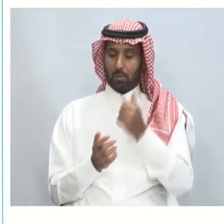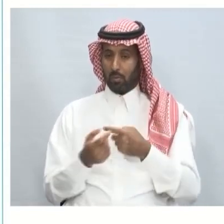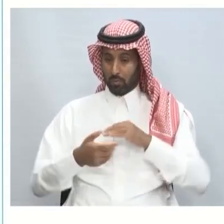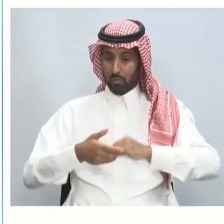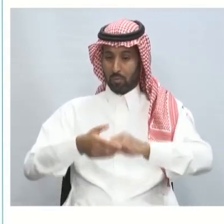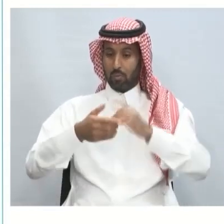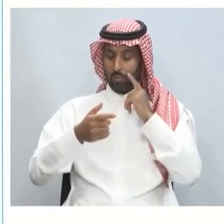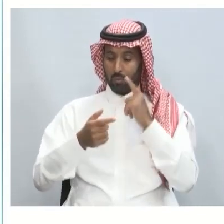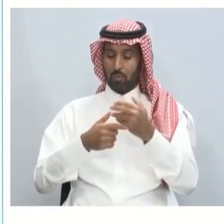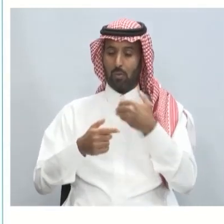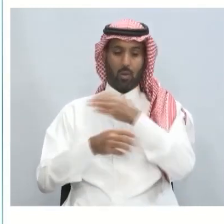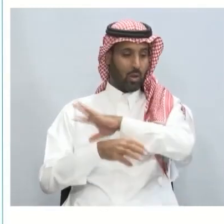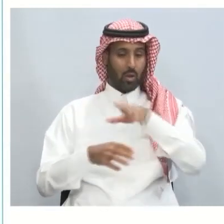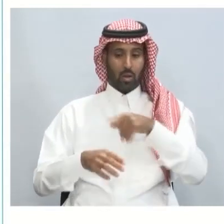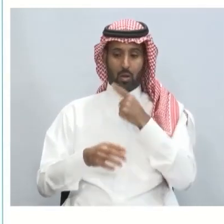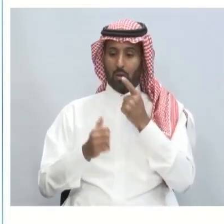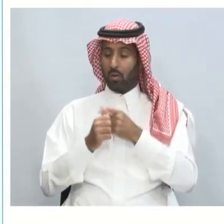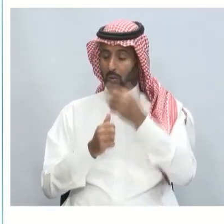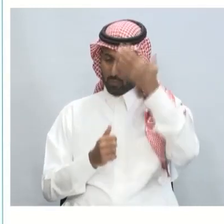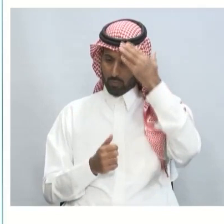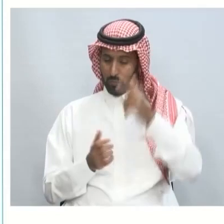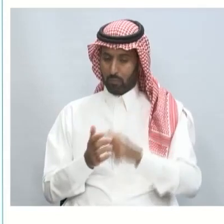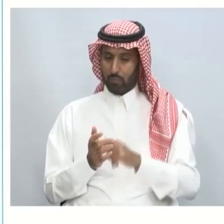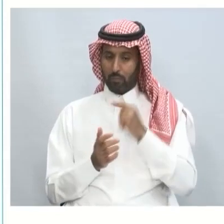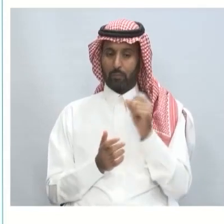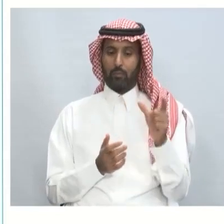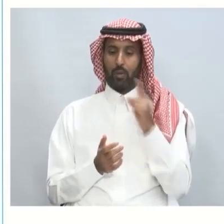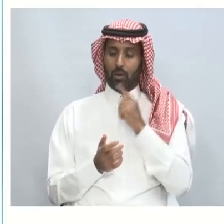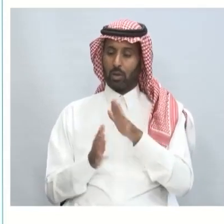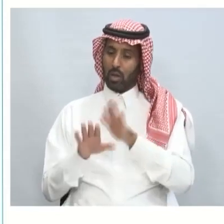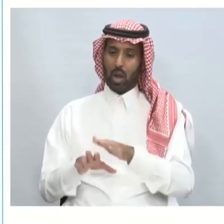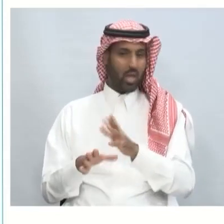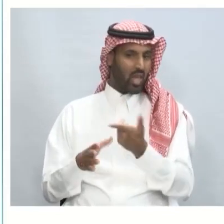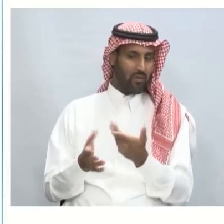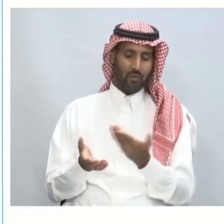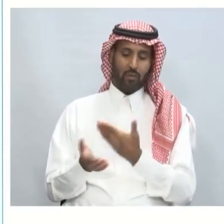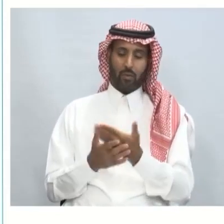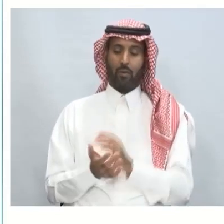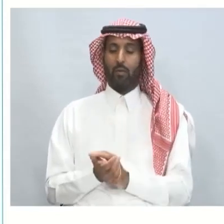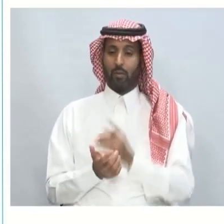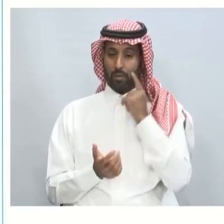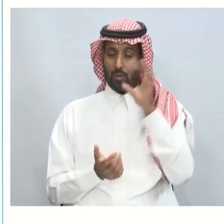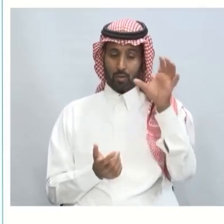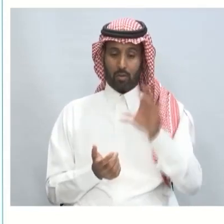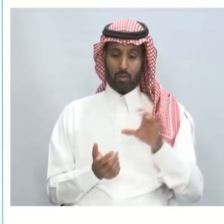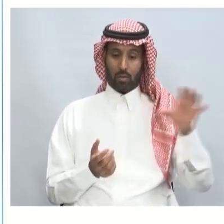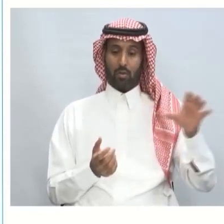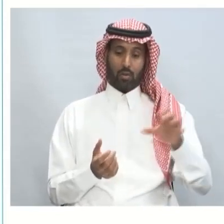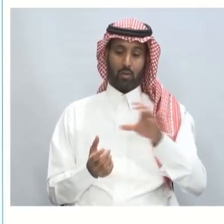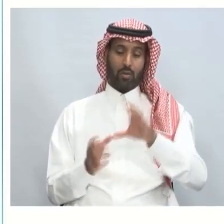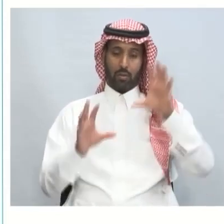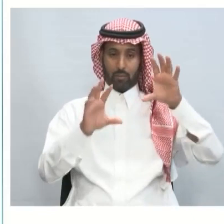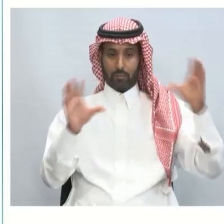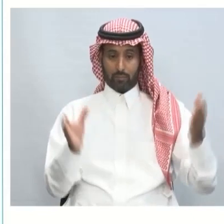cooperate, entire, respectful, and the word status. And of course, we have to fill the gaps, the missing